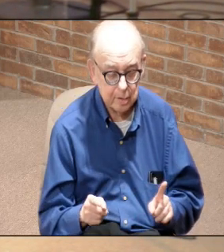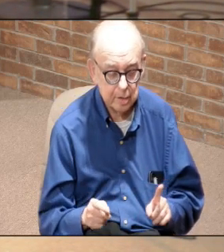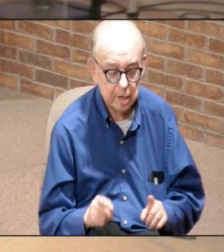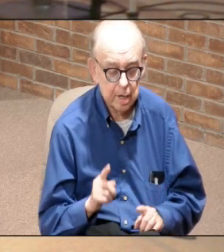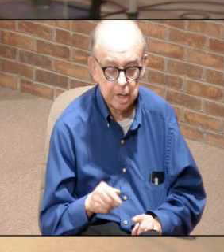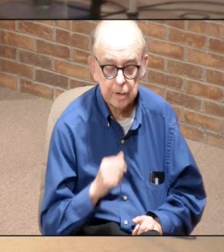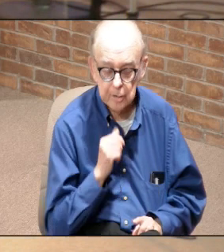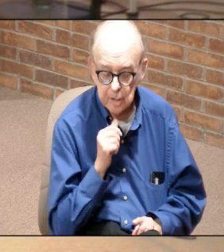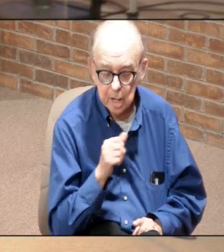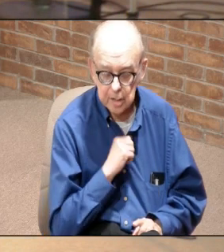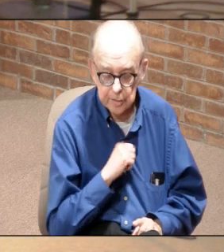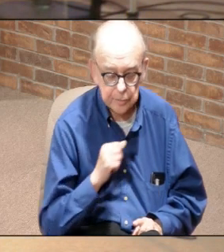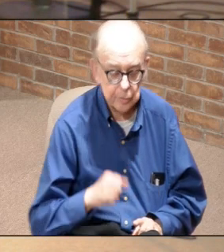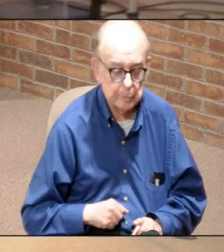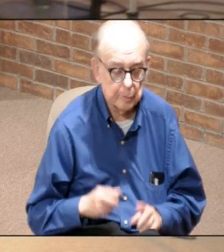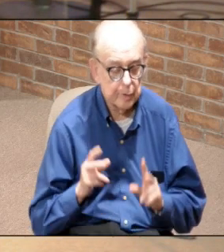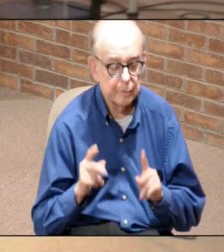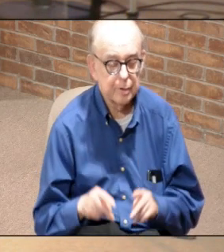superhuman.